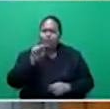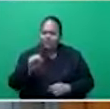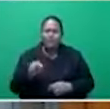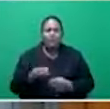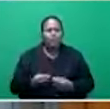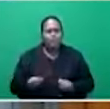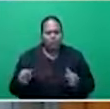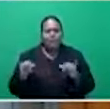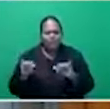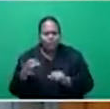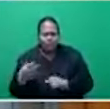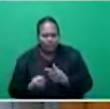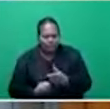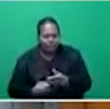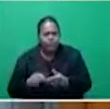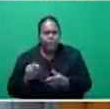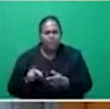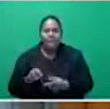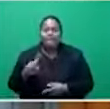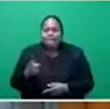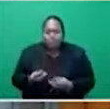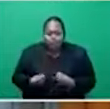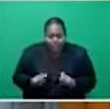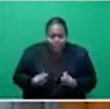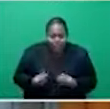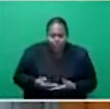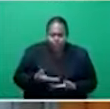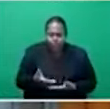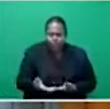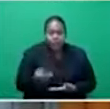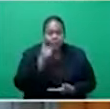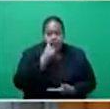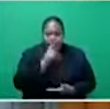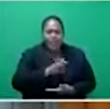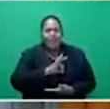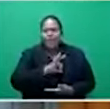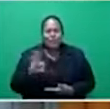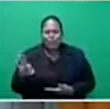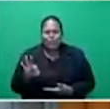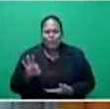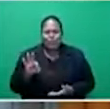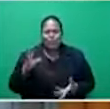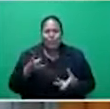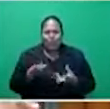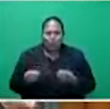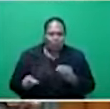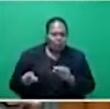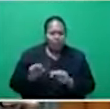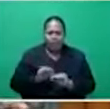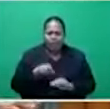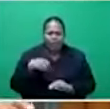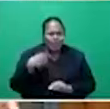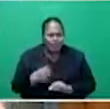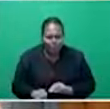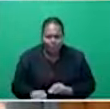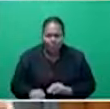factor. But giving the cash to the people does not mitigate inflation. No.